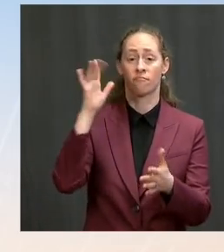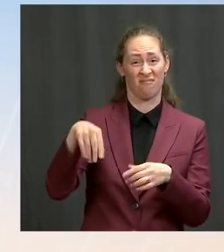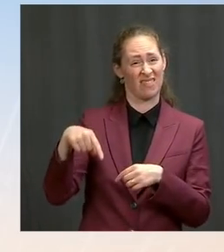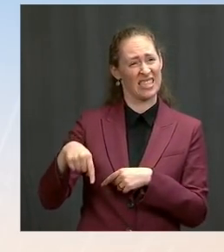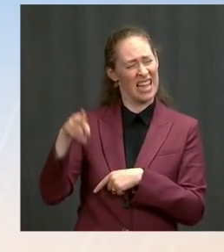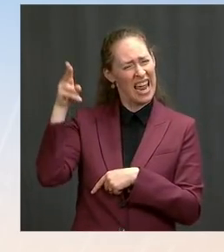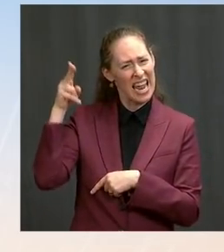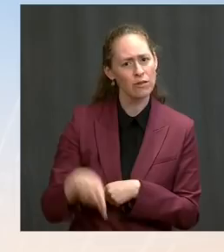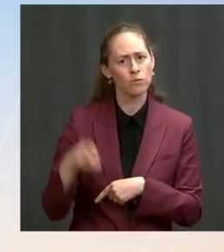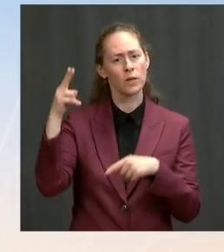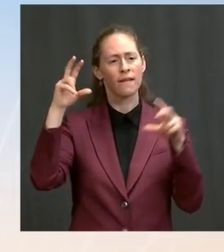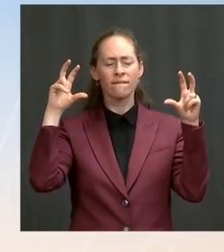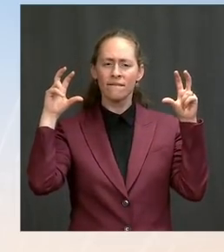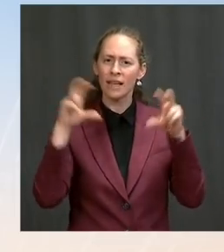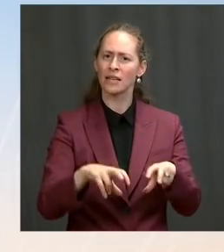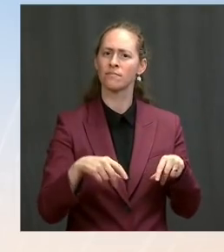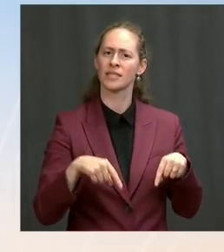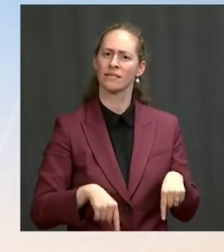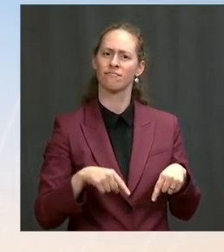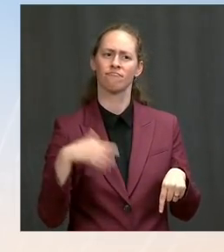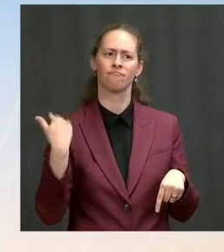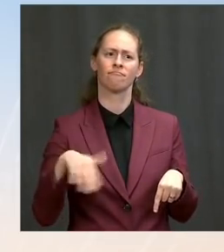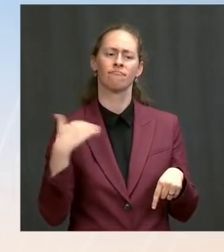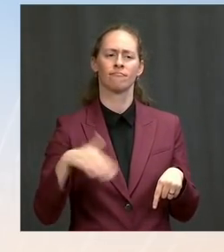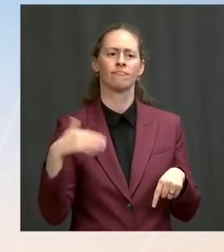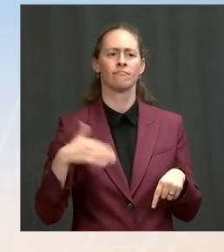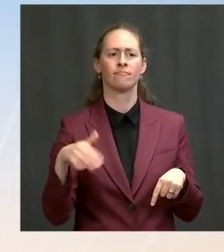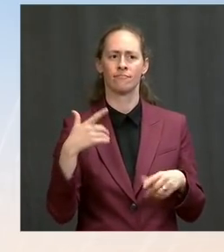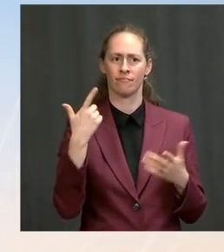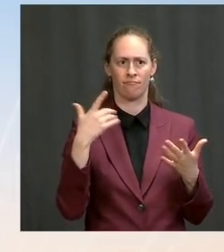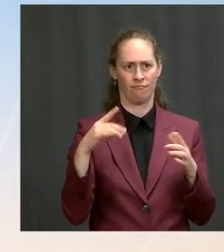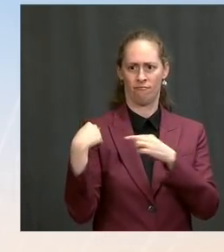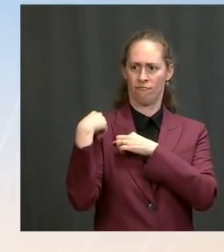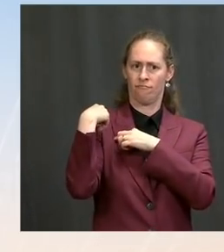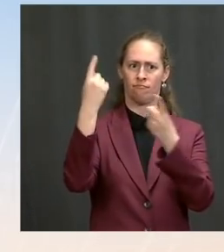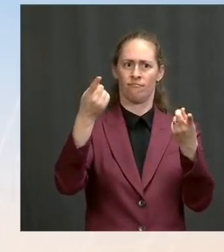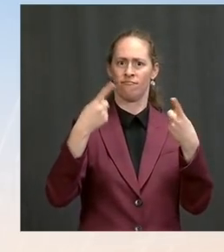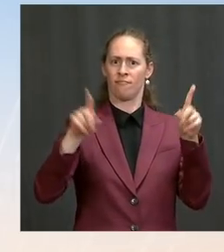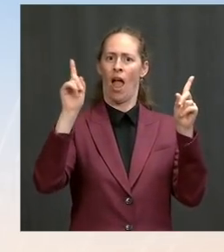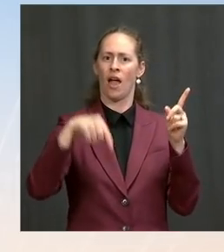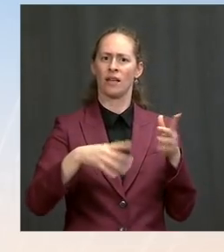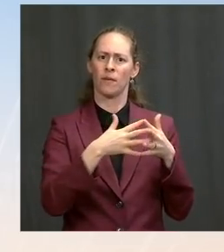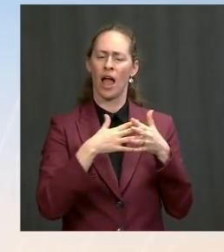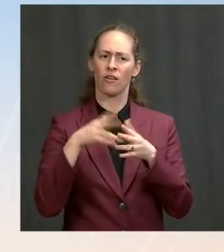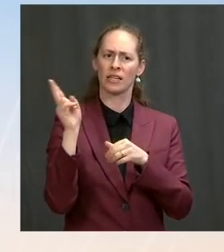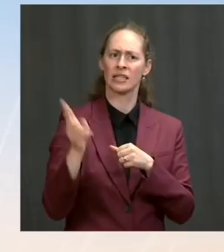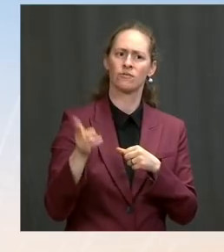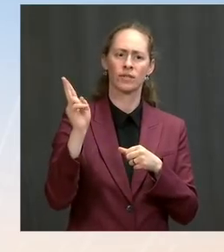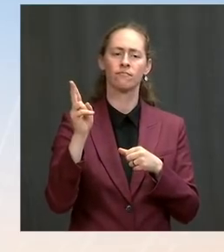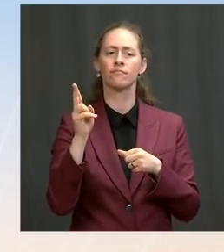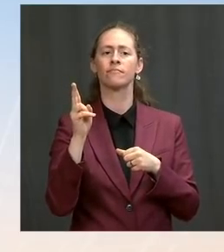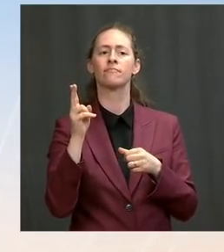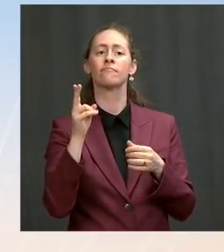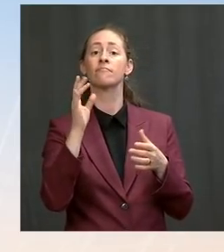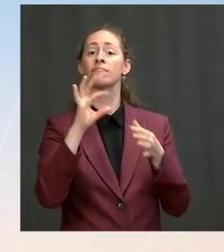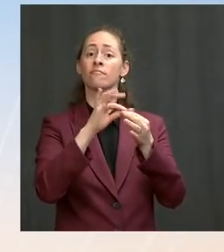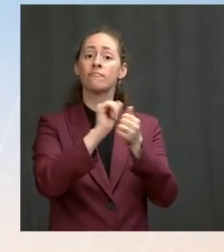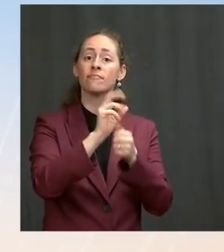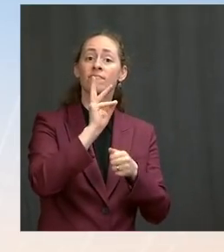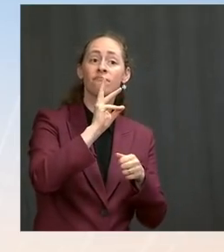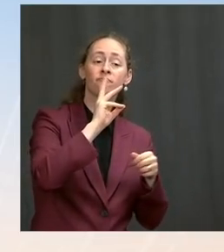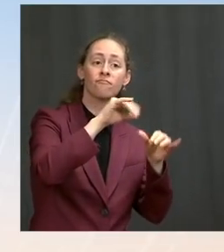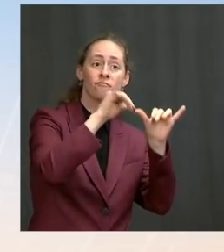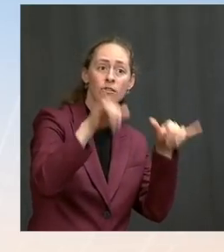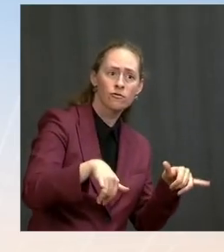investment. This is the largest investment in American history, both on water infrastructure, but we also see some strong movement